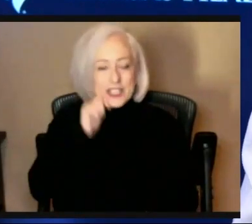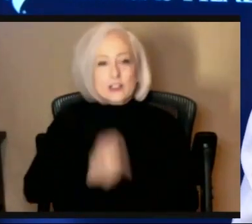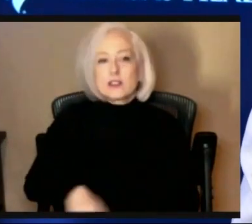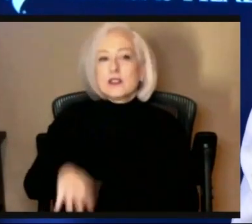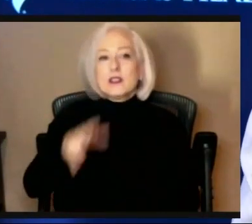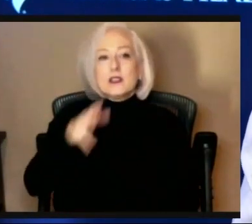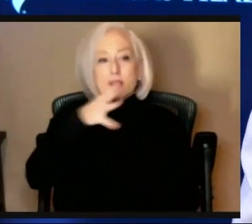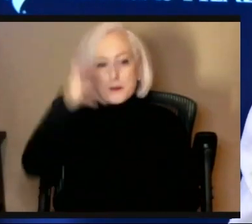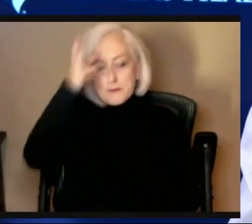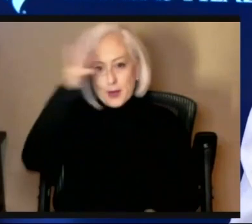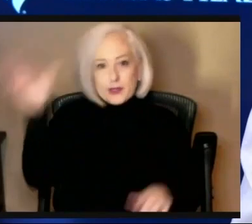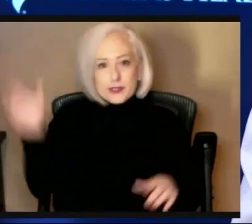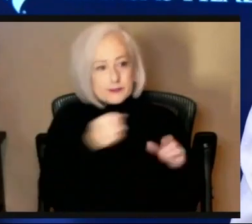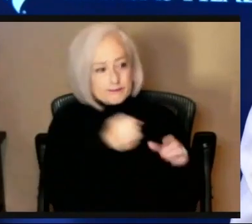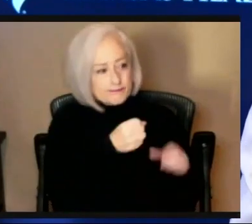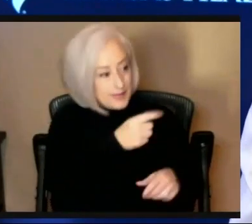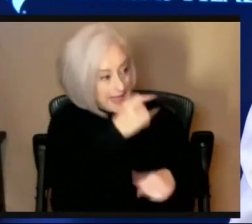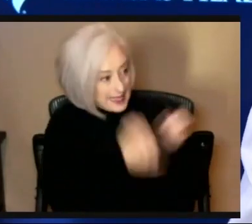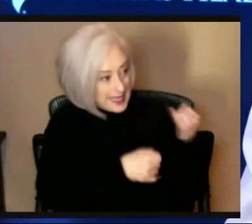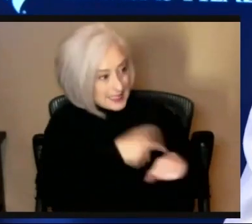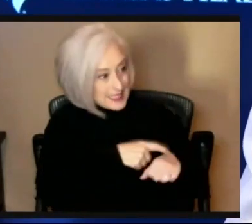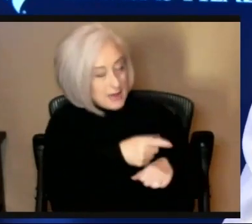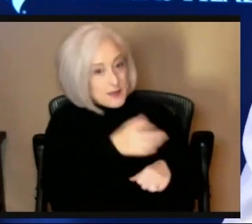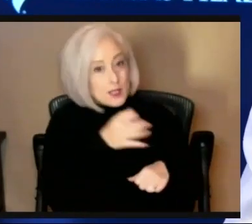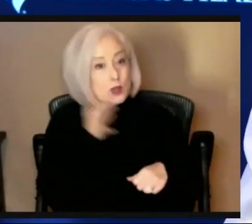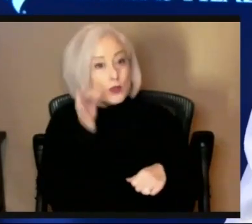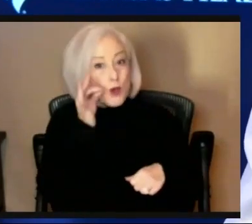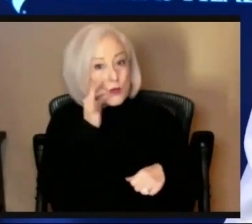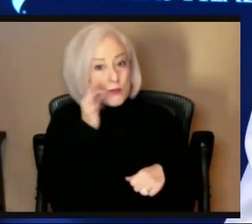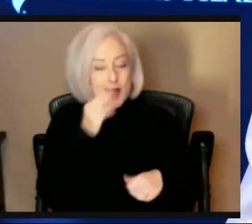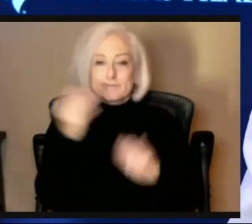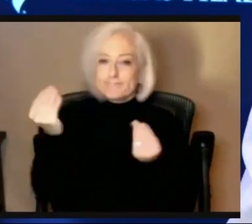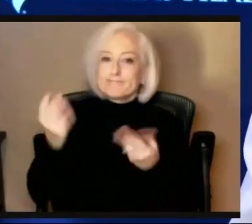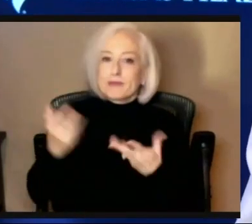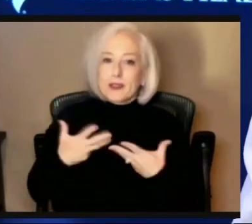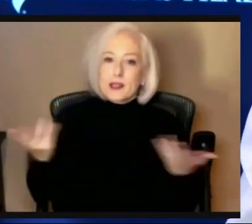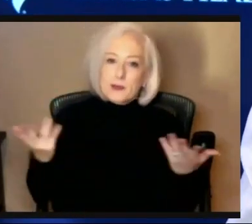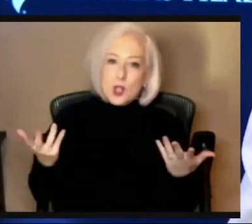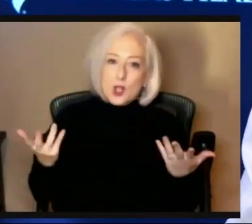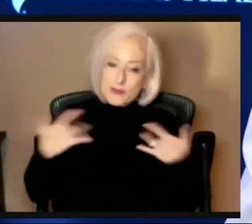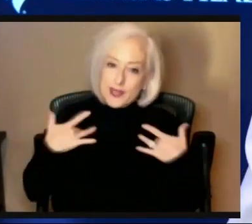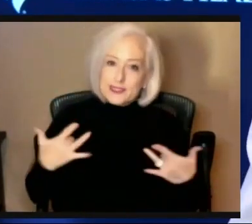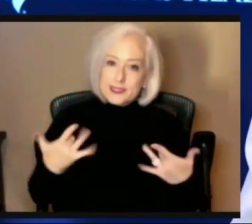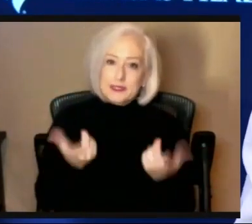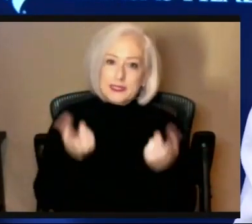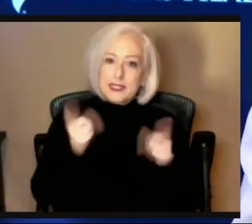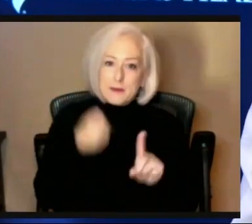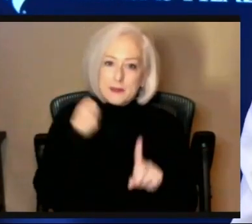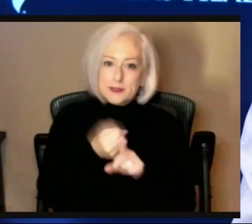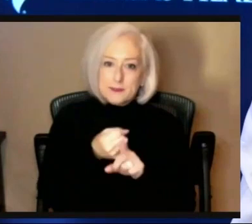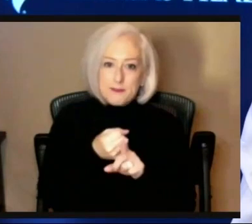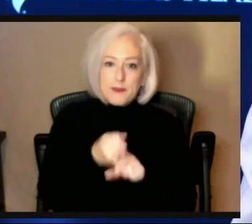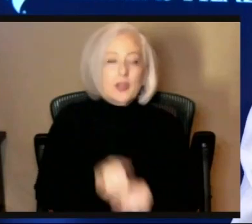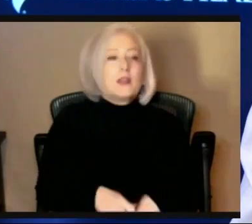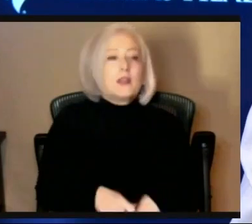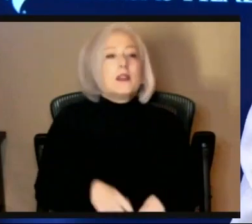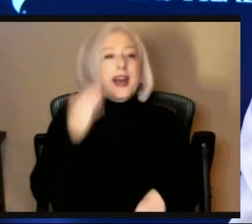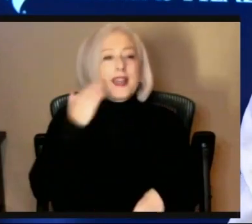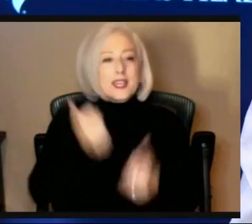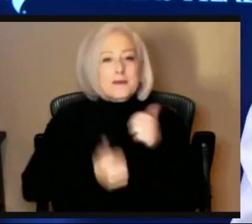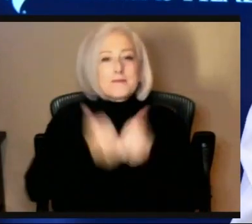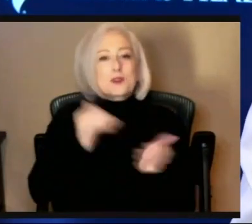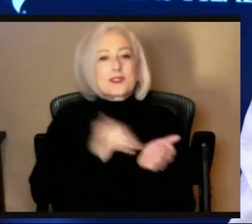when was the last time you smoked pot? And they'll tell you. And that's usually what precipitated. I think all the physicians in the room have had the same